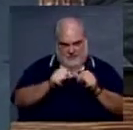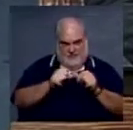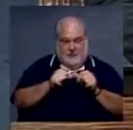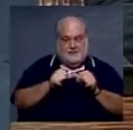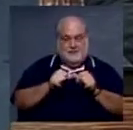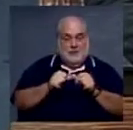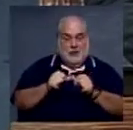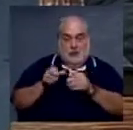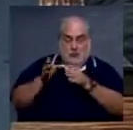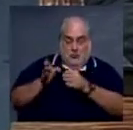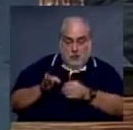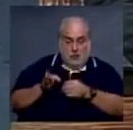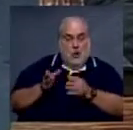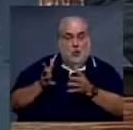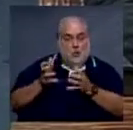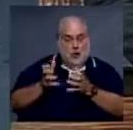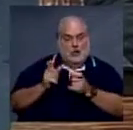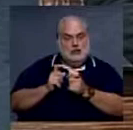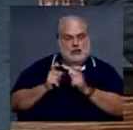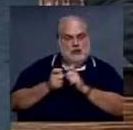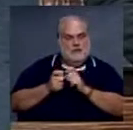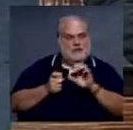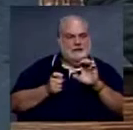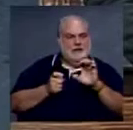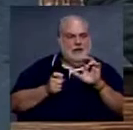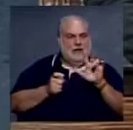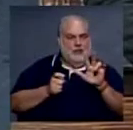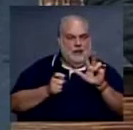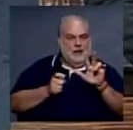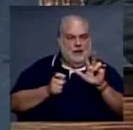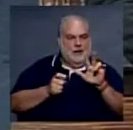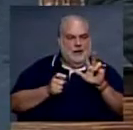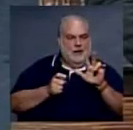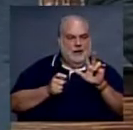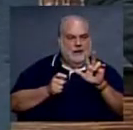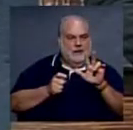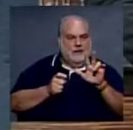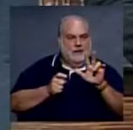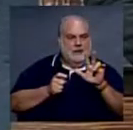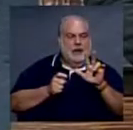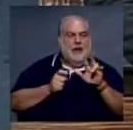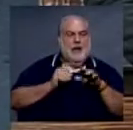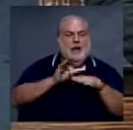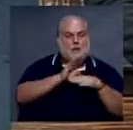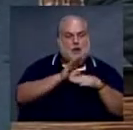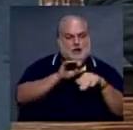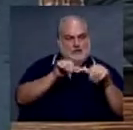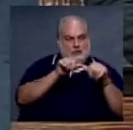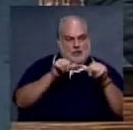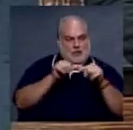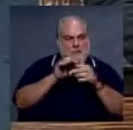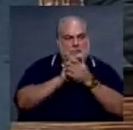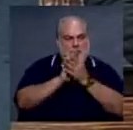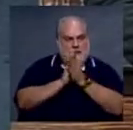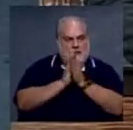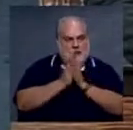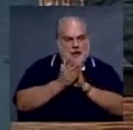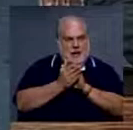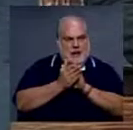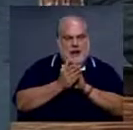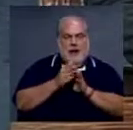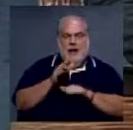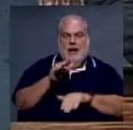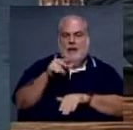applicant wanted it rezoned from C3 to, in a general commercial district, to a